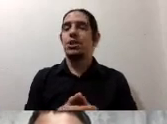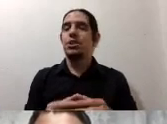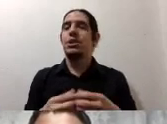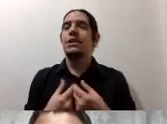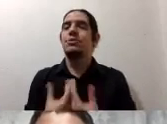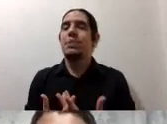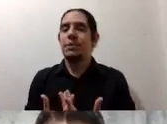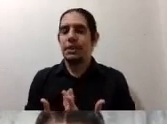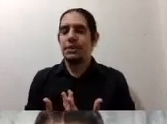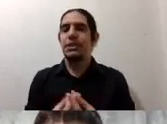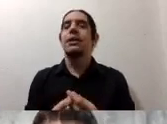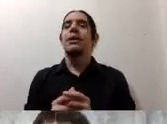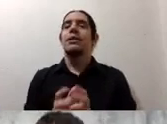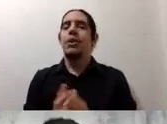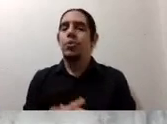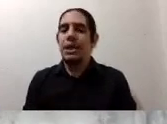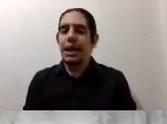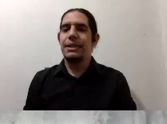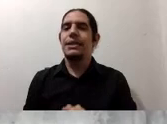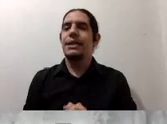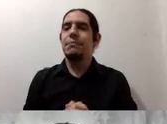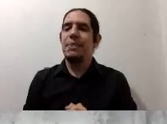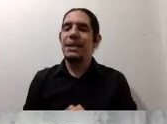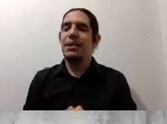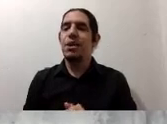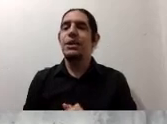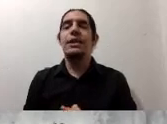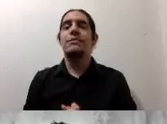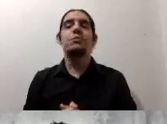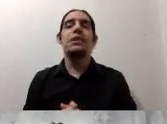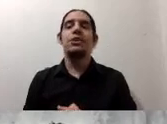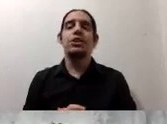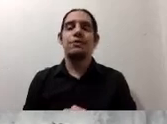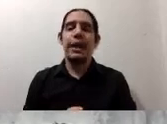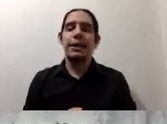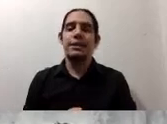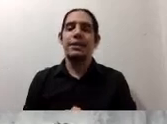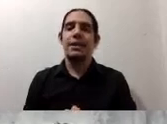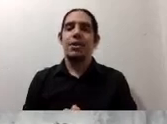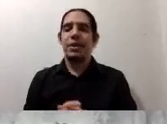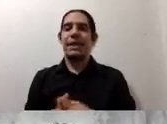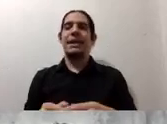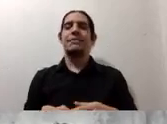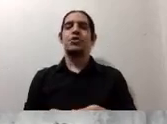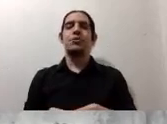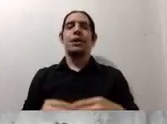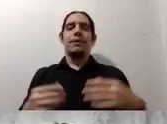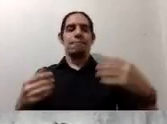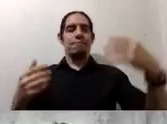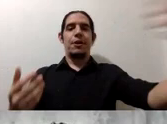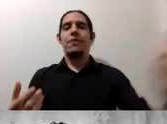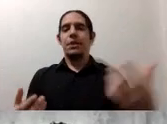by personally experiencing the reality that many non-native speakers face when they have